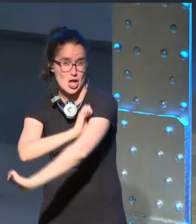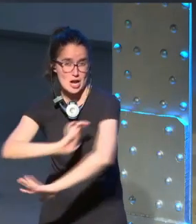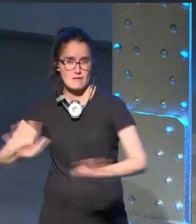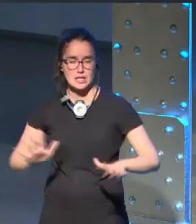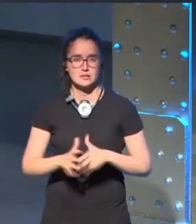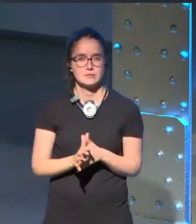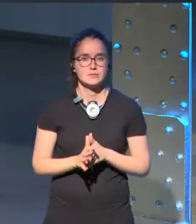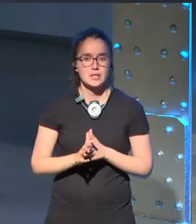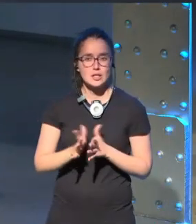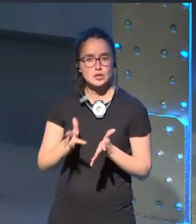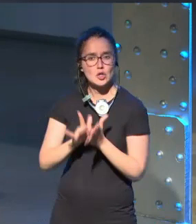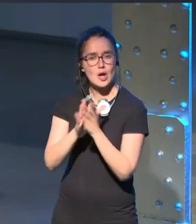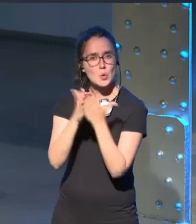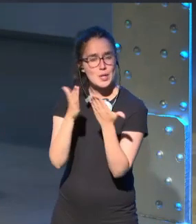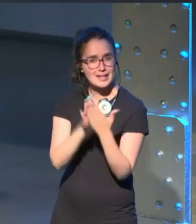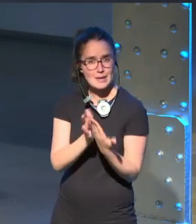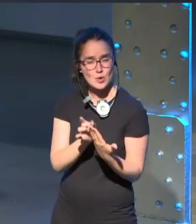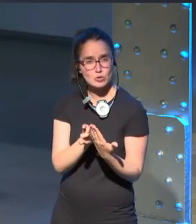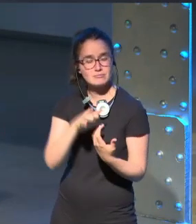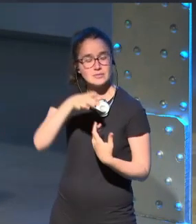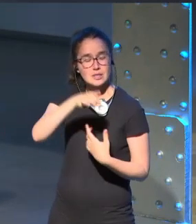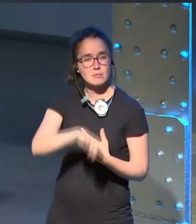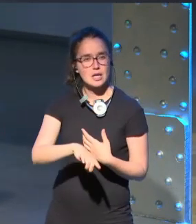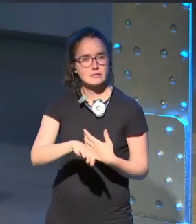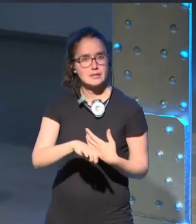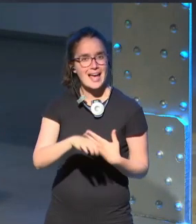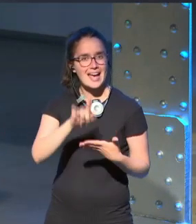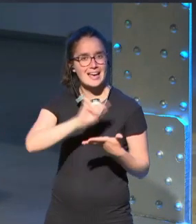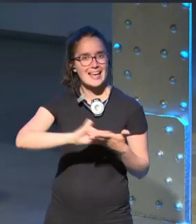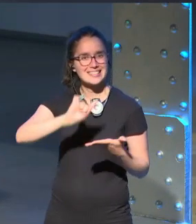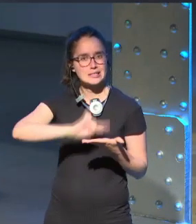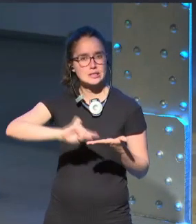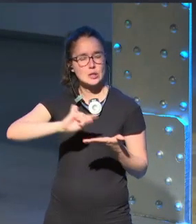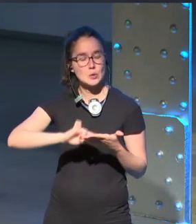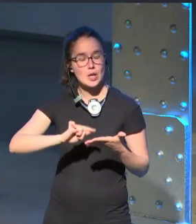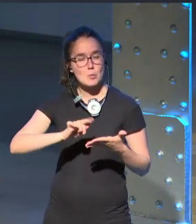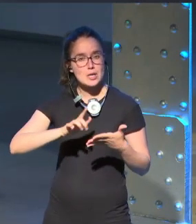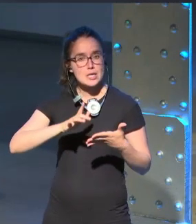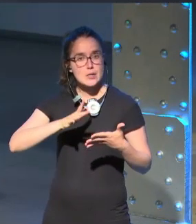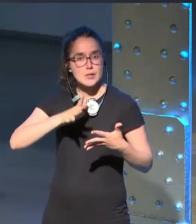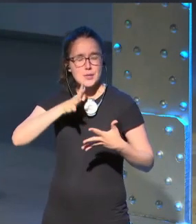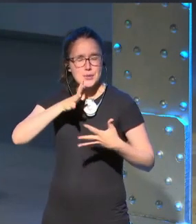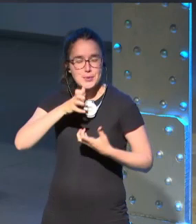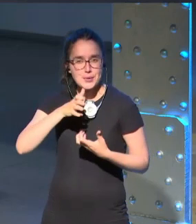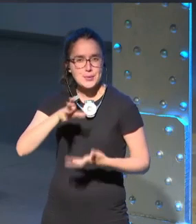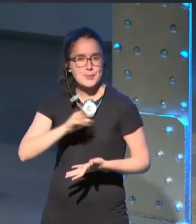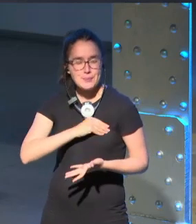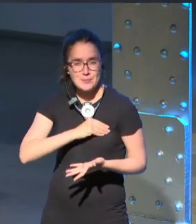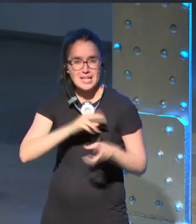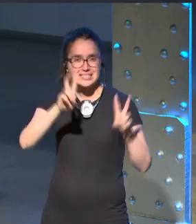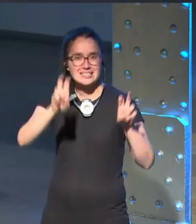Es un libro en el... It's a book where the way of writing is highly